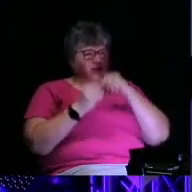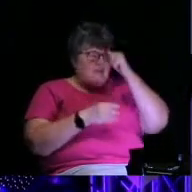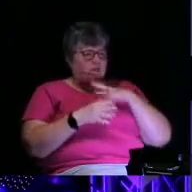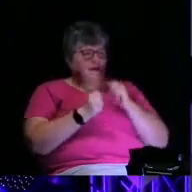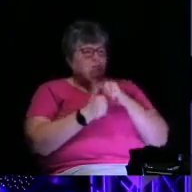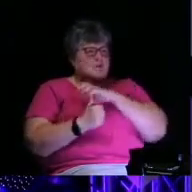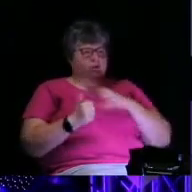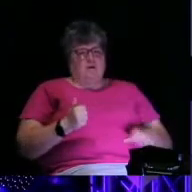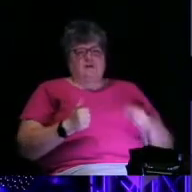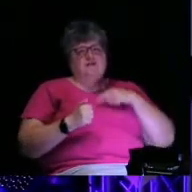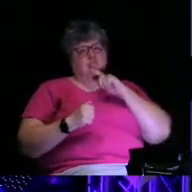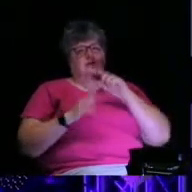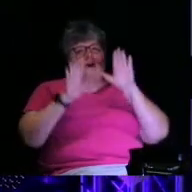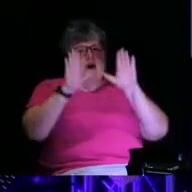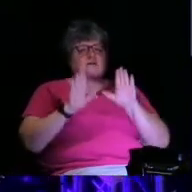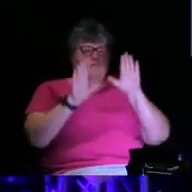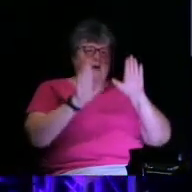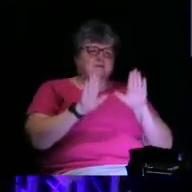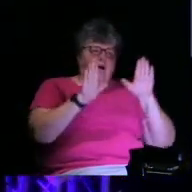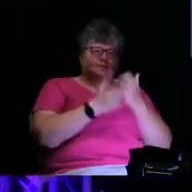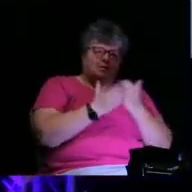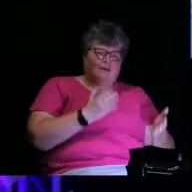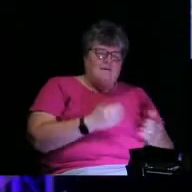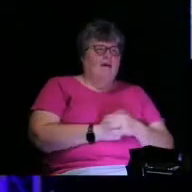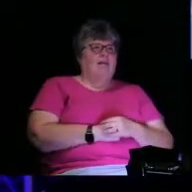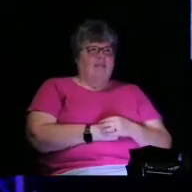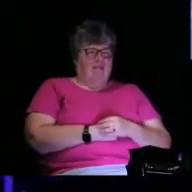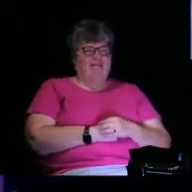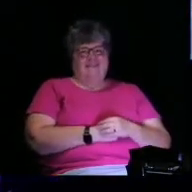an awesome, awesome, awesome thing. So there you go.